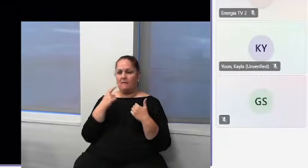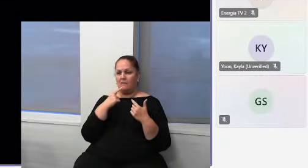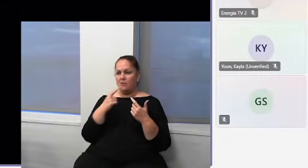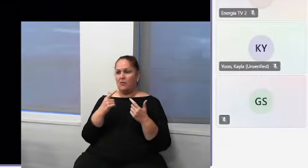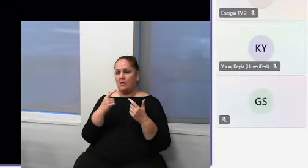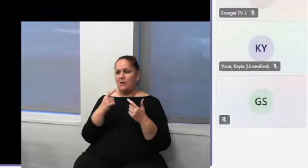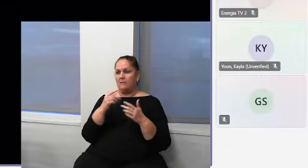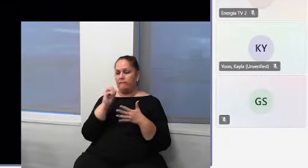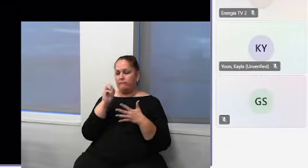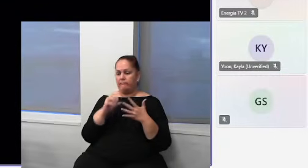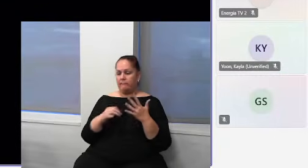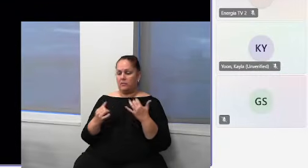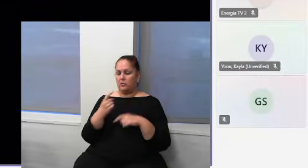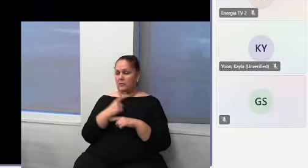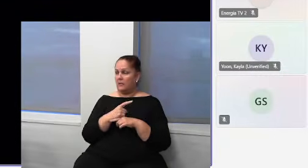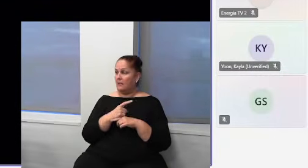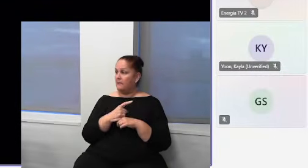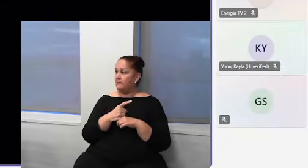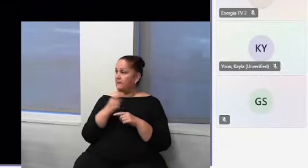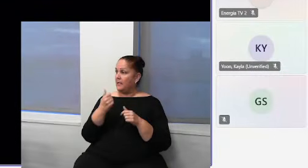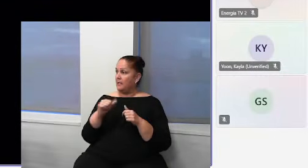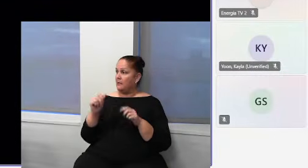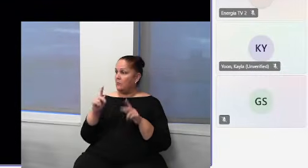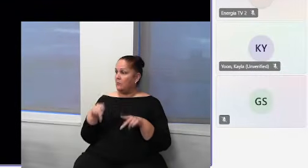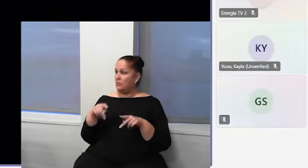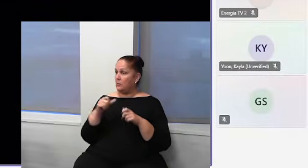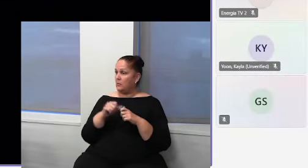I have for housekeeping for today,